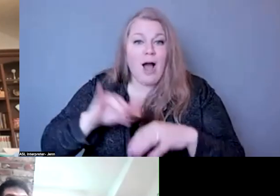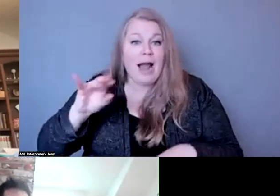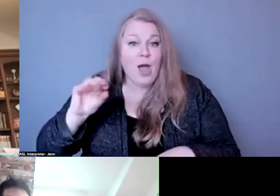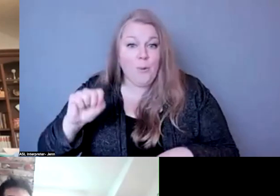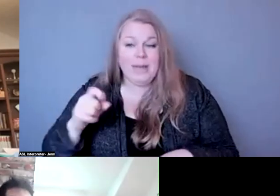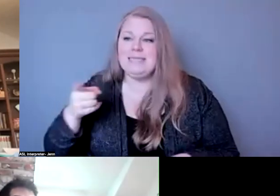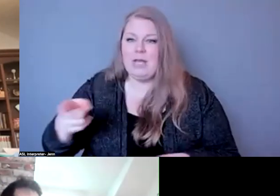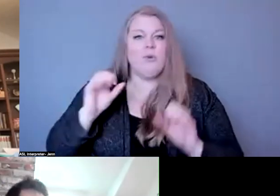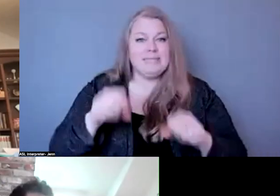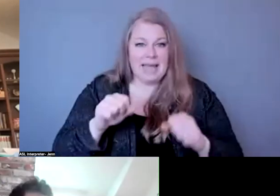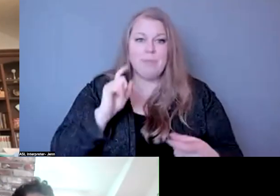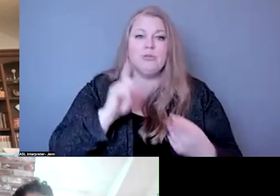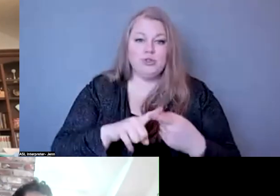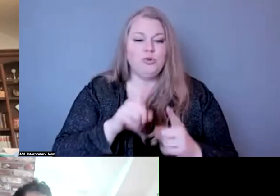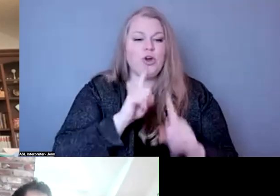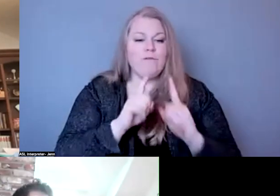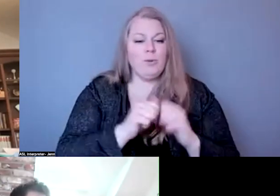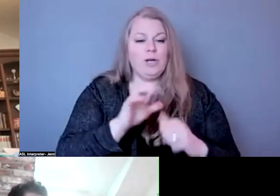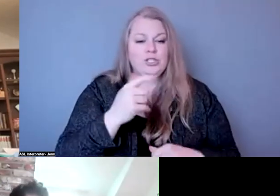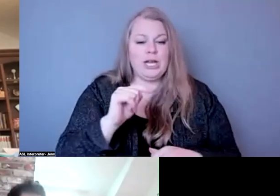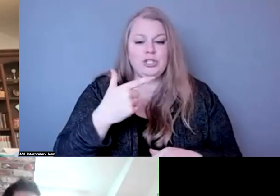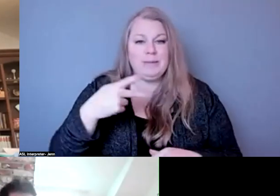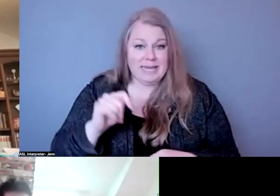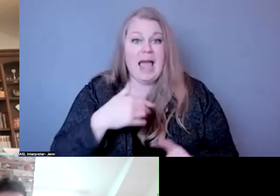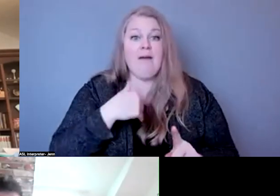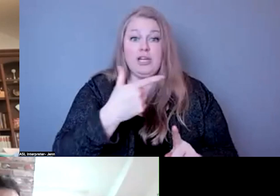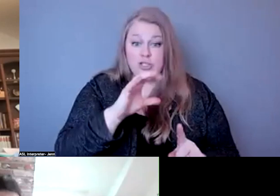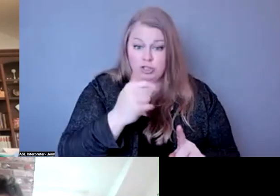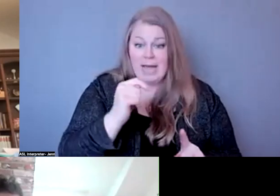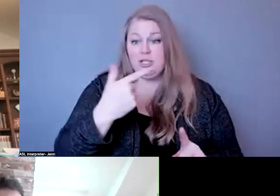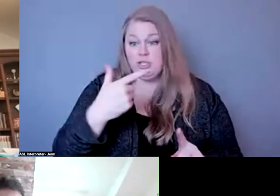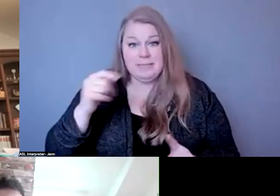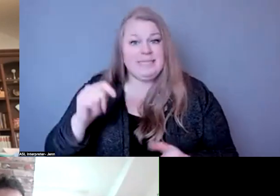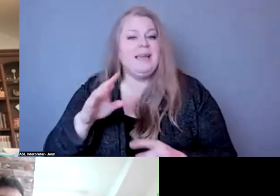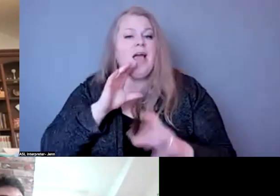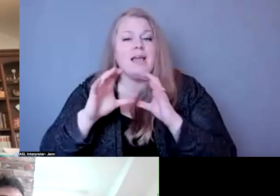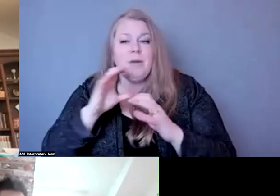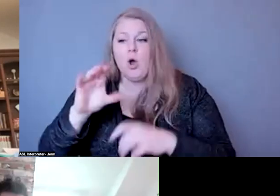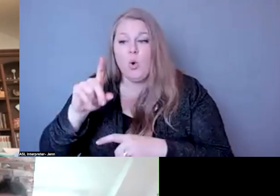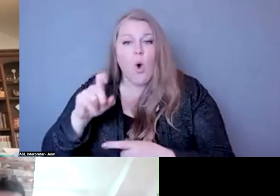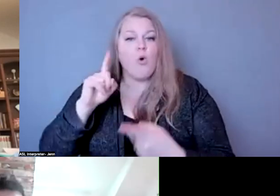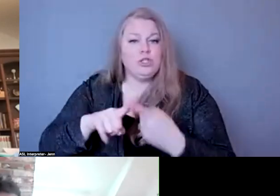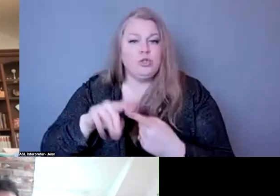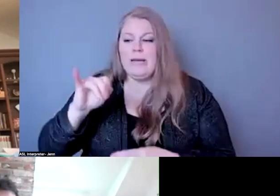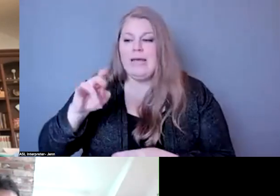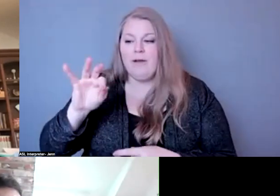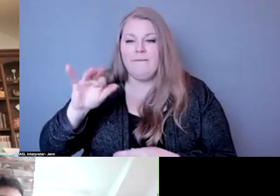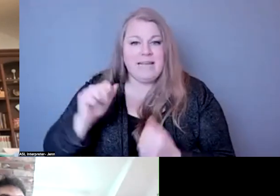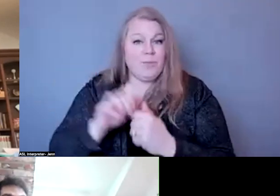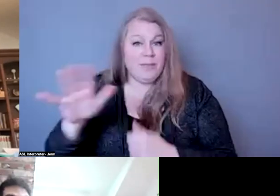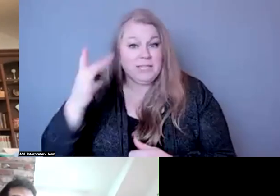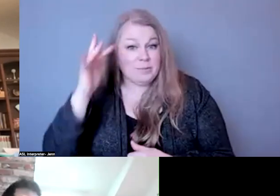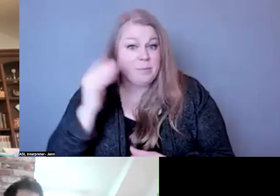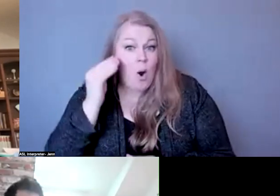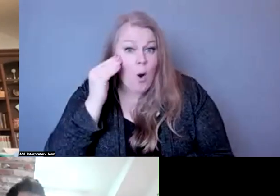he was able to converse with ChatGPT, had ChatGPT generate some programmatic code to interface with his smart home, and he